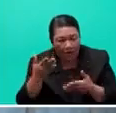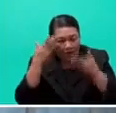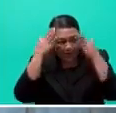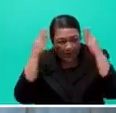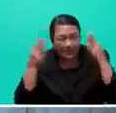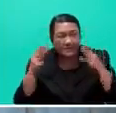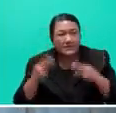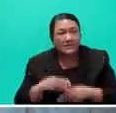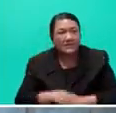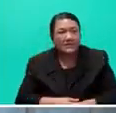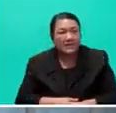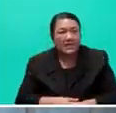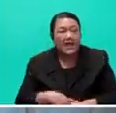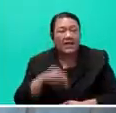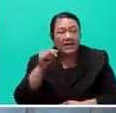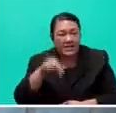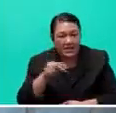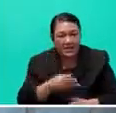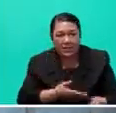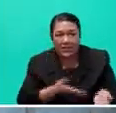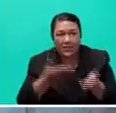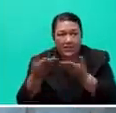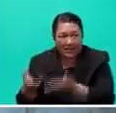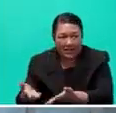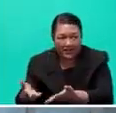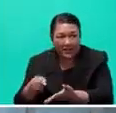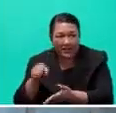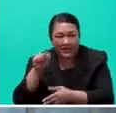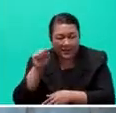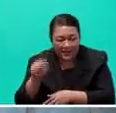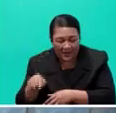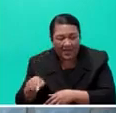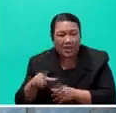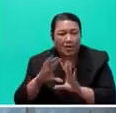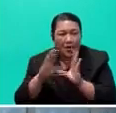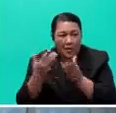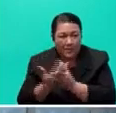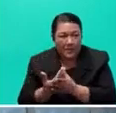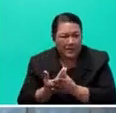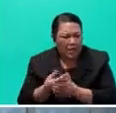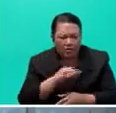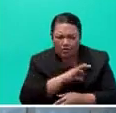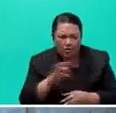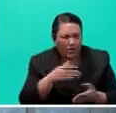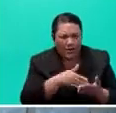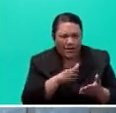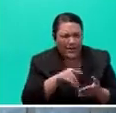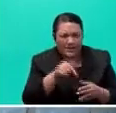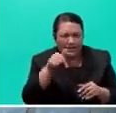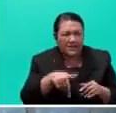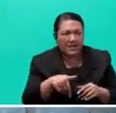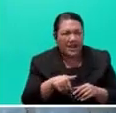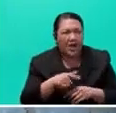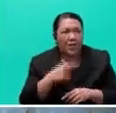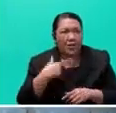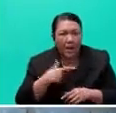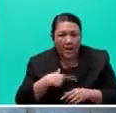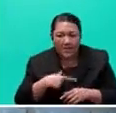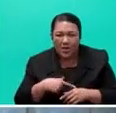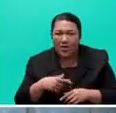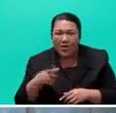be sent to the committee rather than actually having it pass over here because it will have drastic effect on the people of Levuka, Honorable